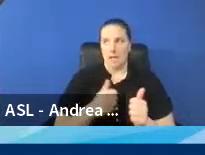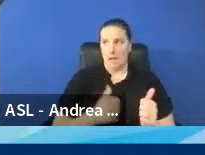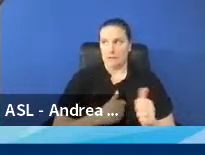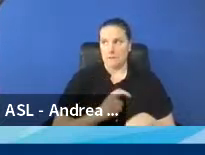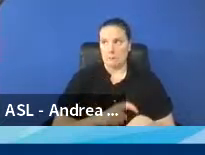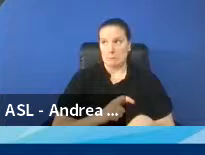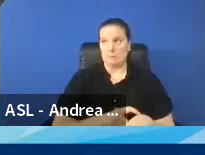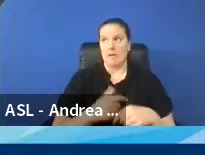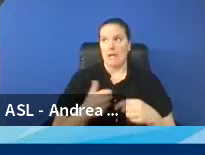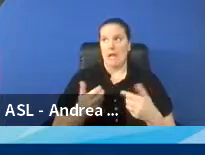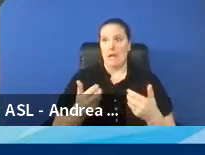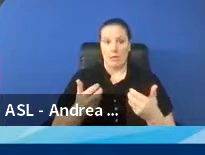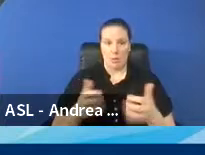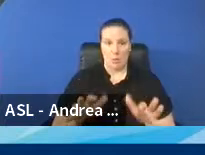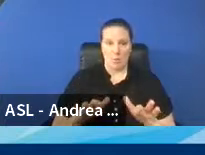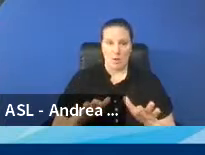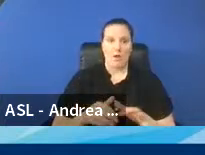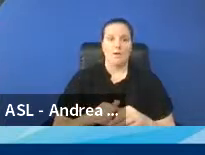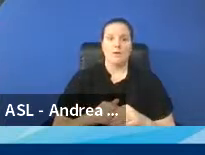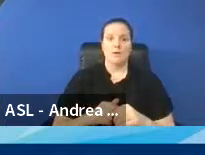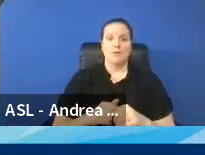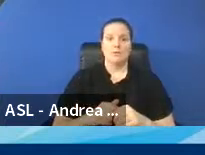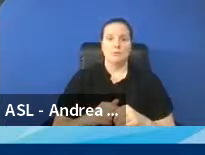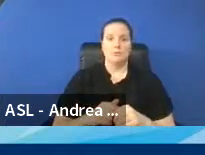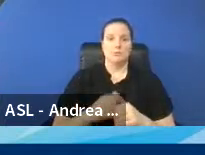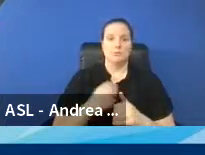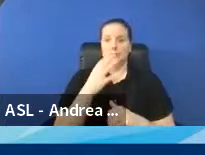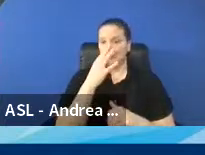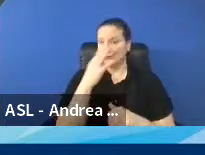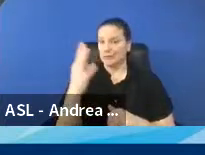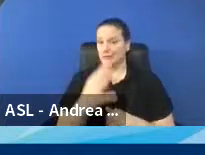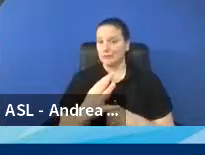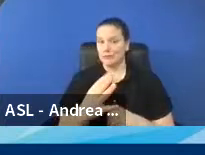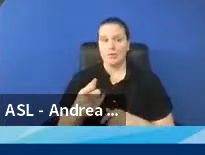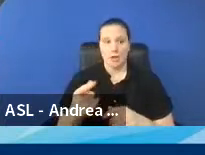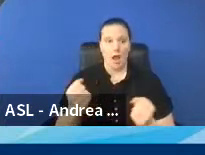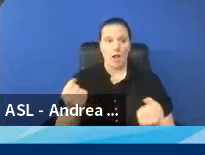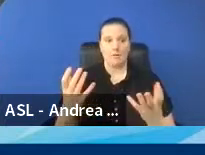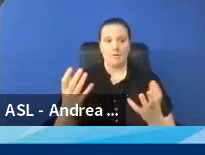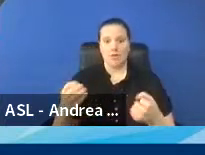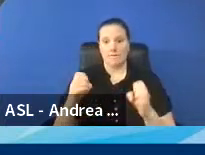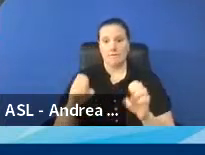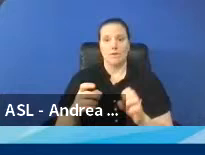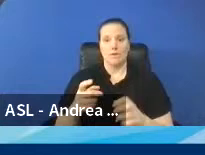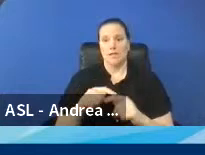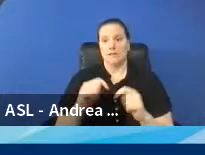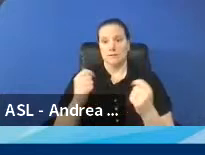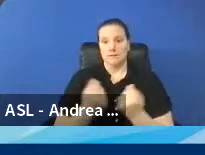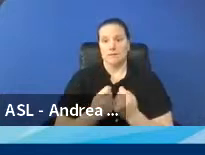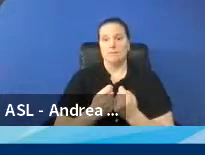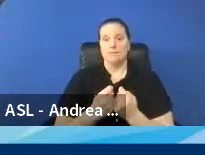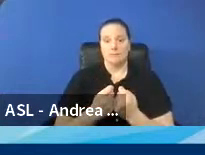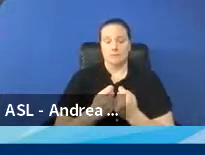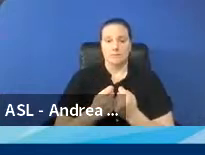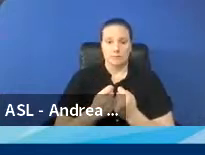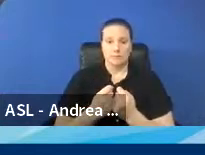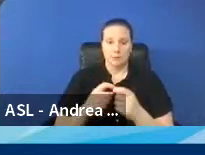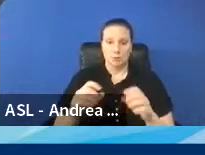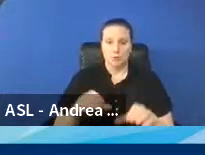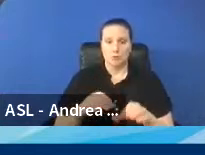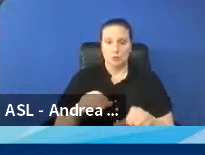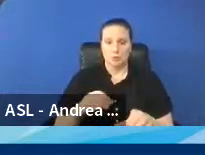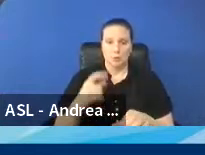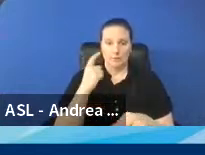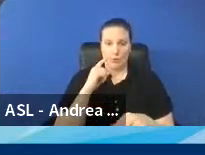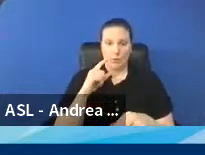I don't want to discount the amount of effort that the team has made in getting